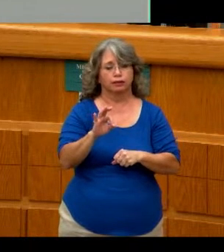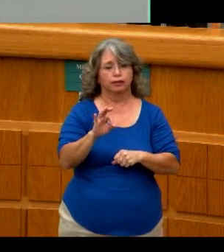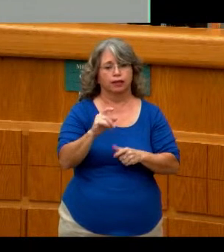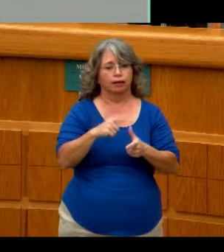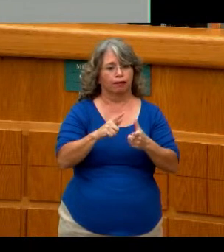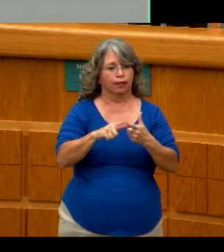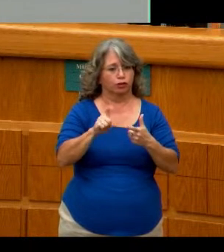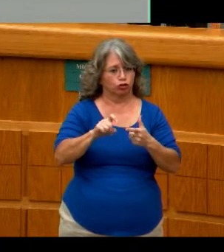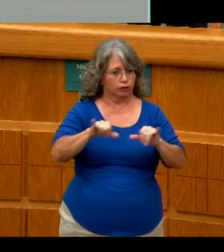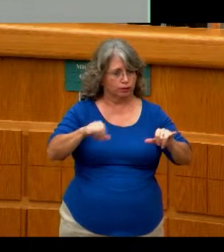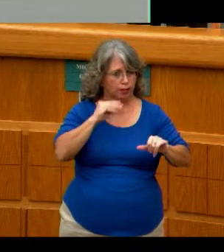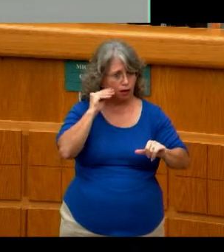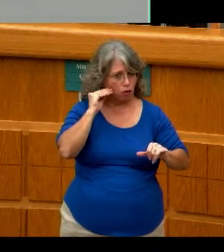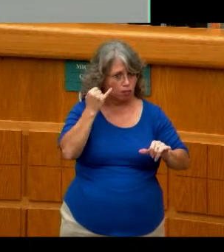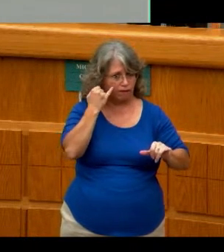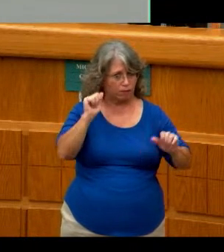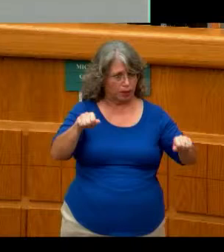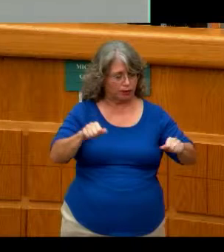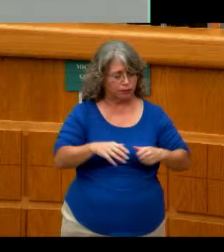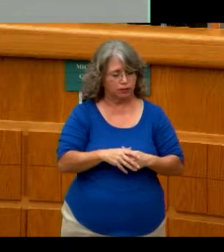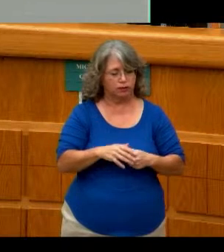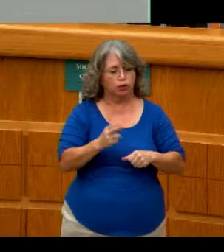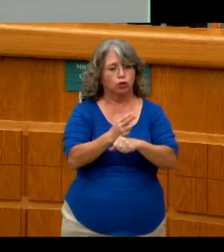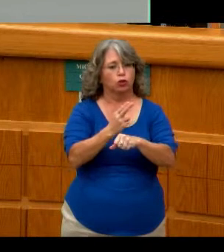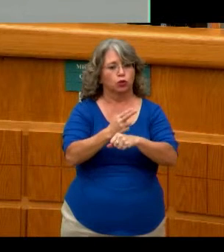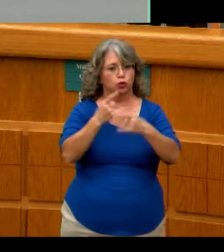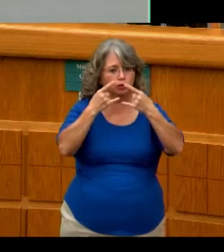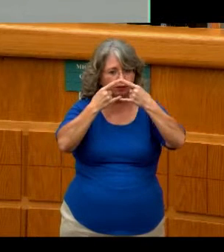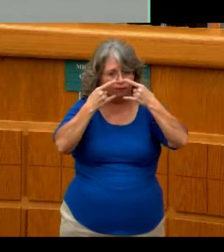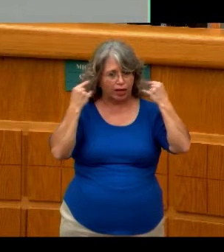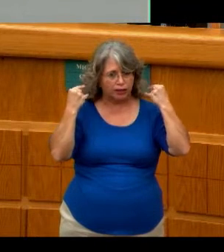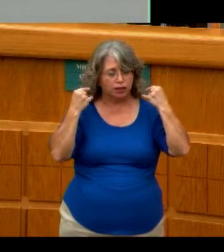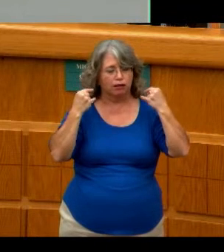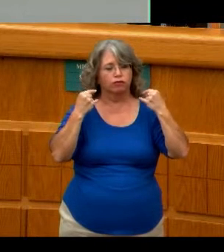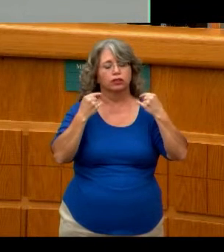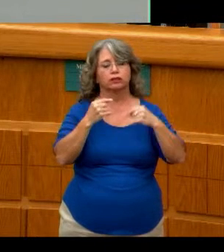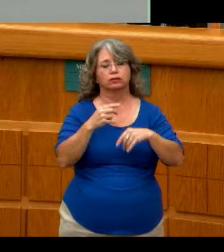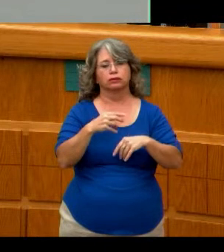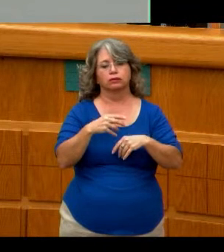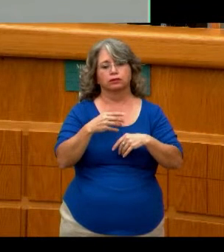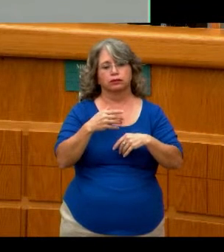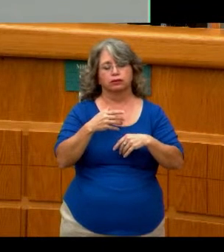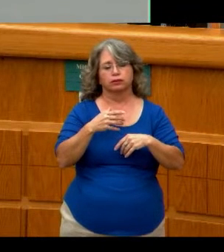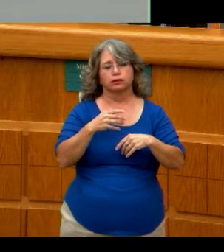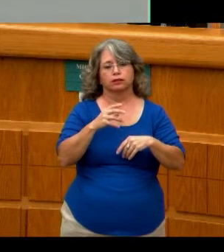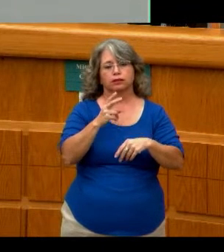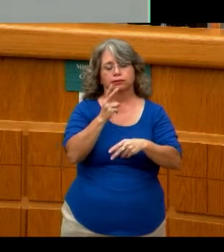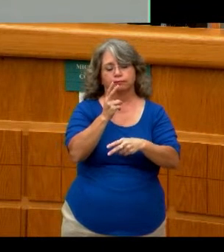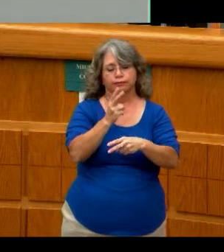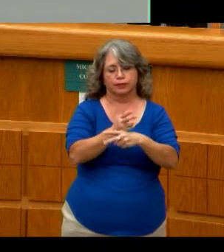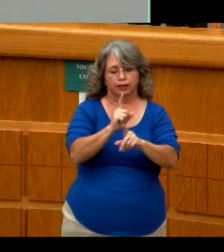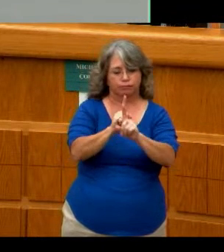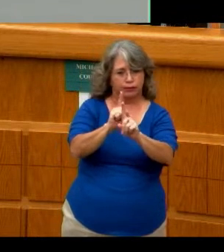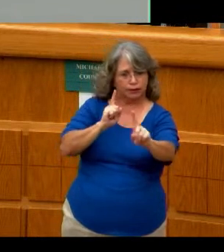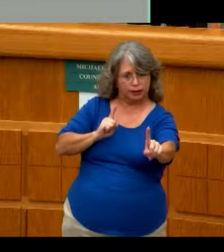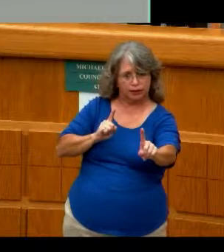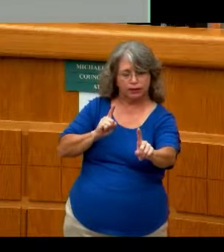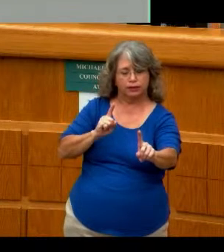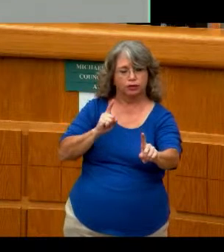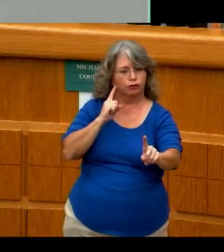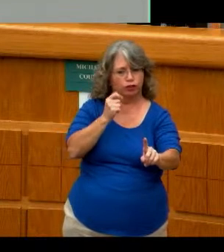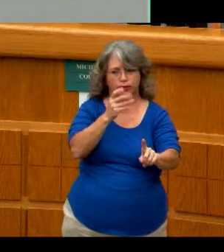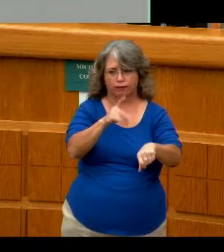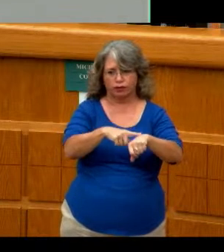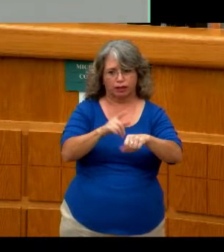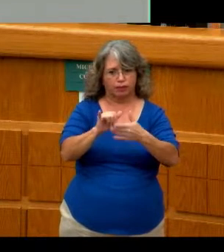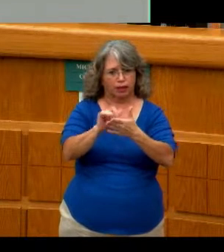COVID-19 negative effects, then you should stay at home if you can. Wear face coverings and social distance. We've heard several